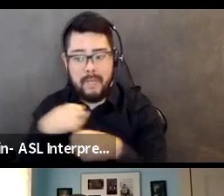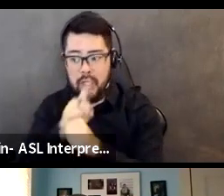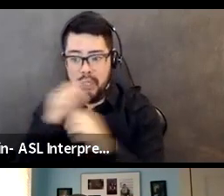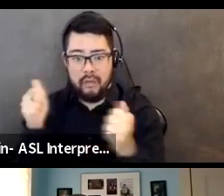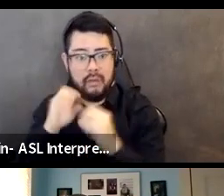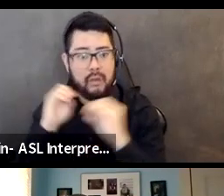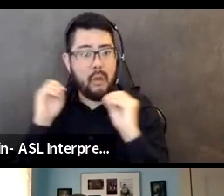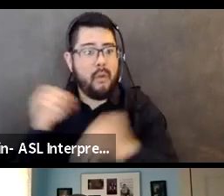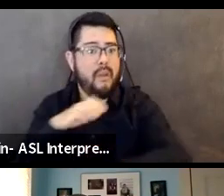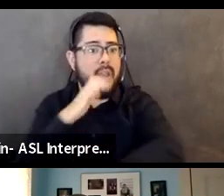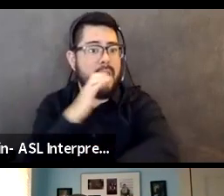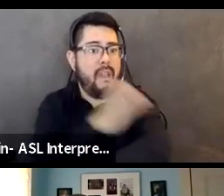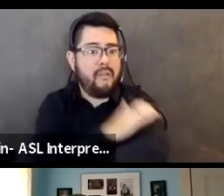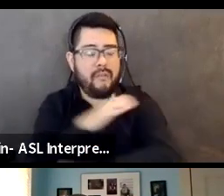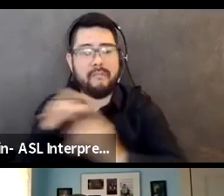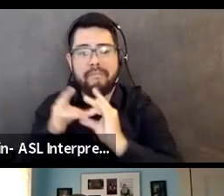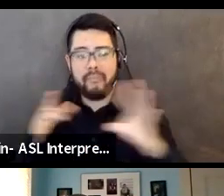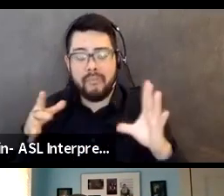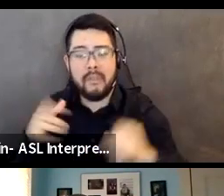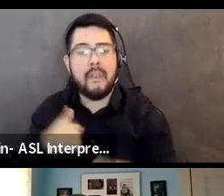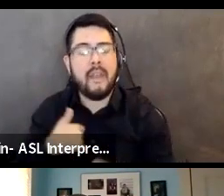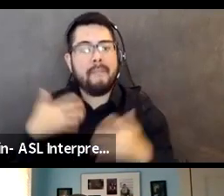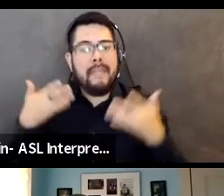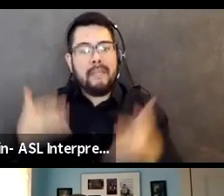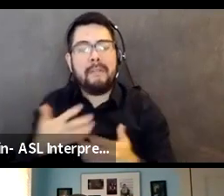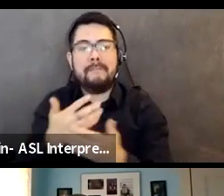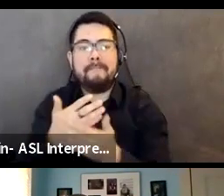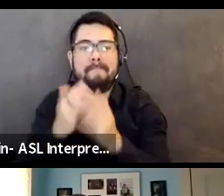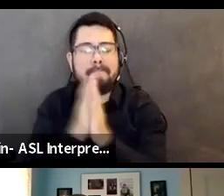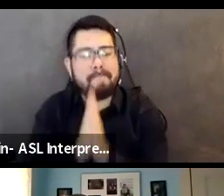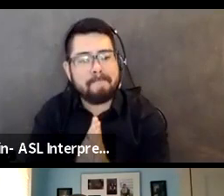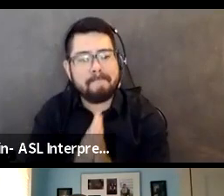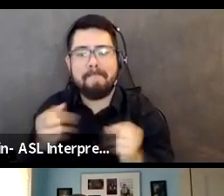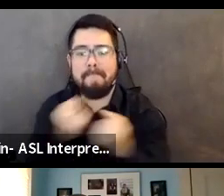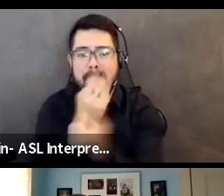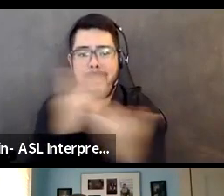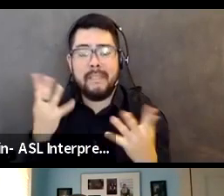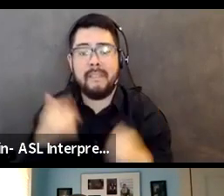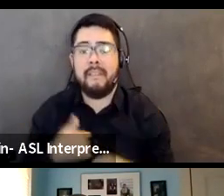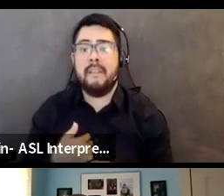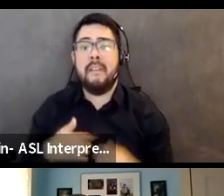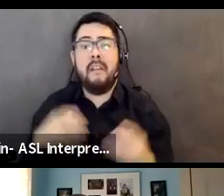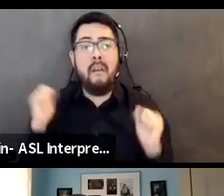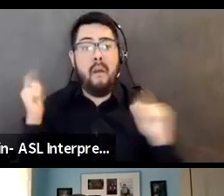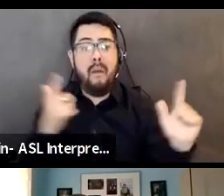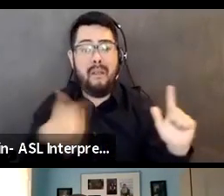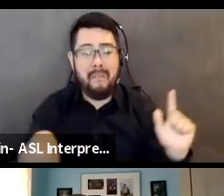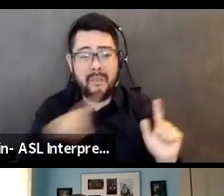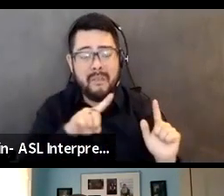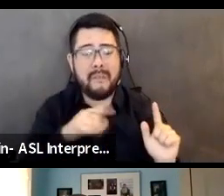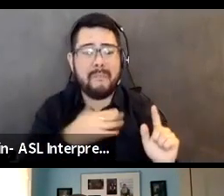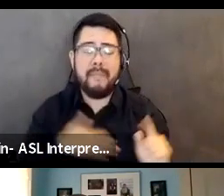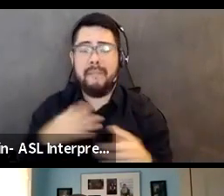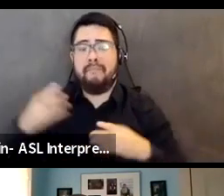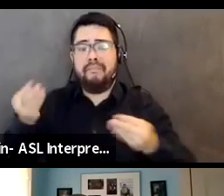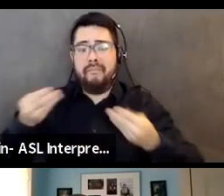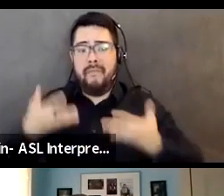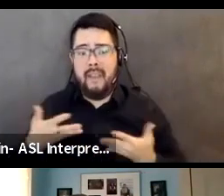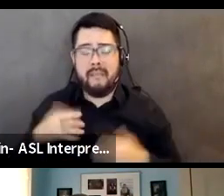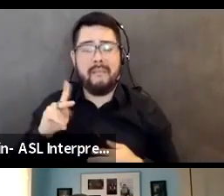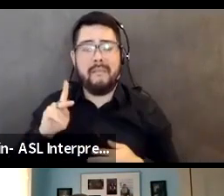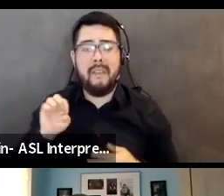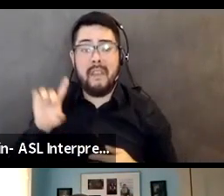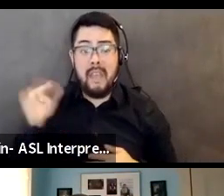i am therefore here to plead with you today board dr jackson dr mcnaid to give kellogg elementary